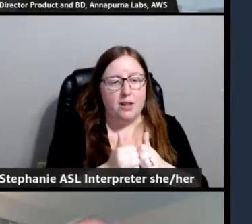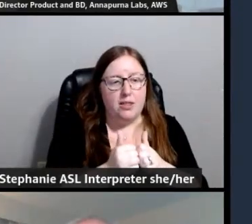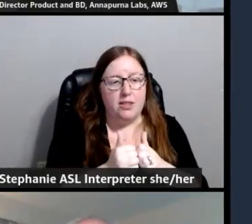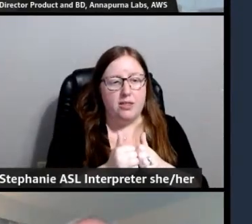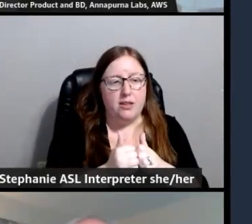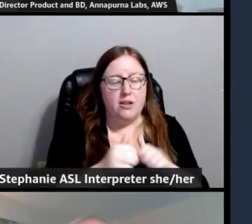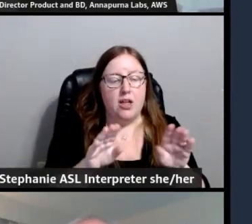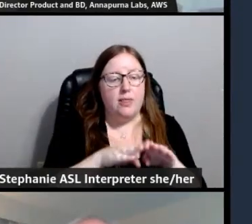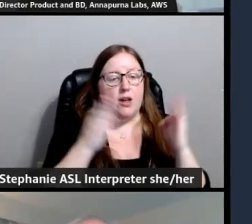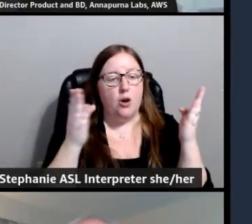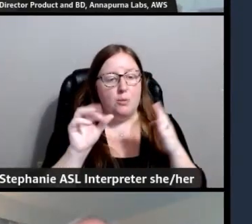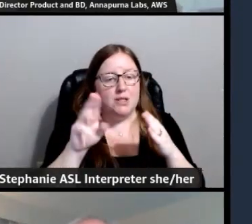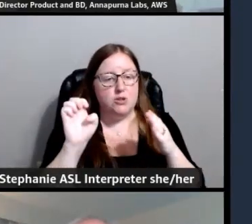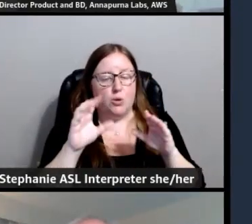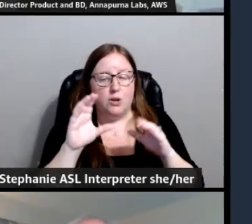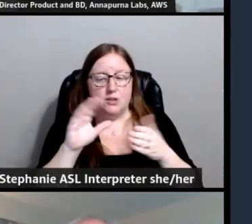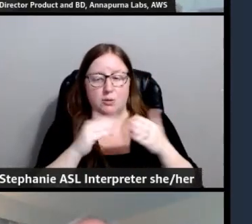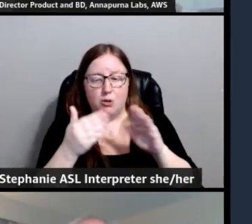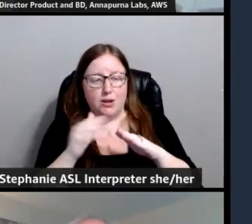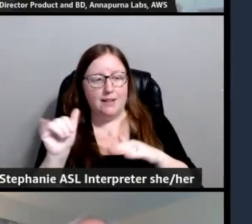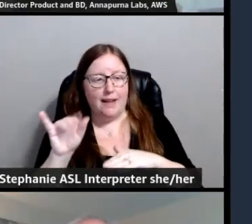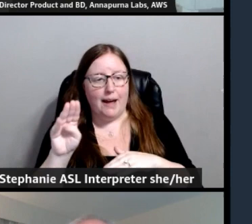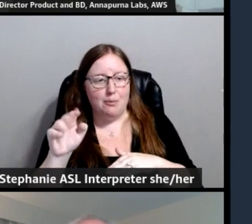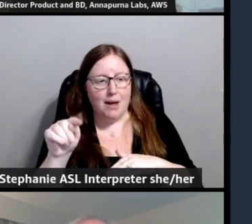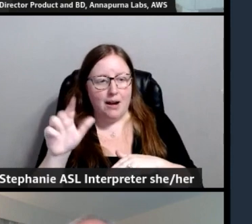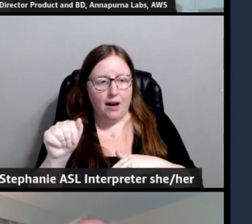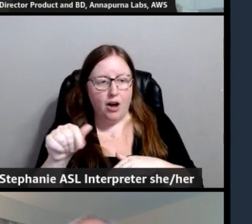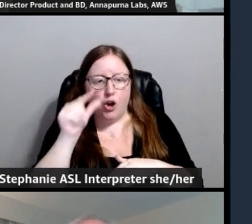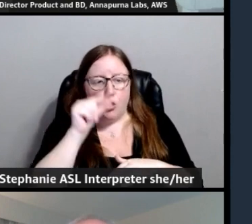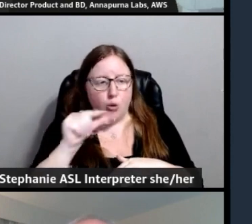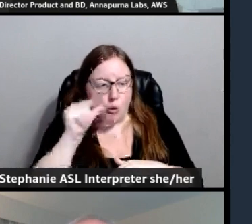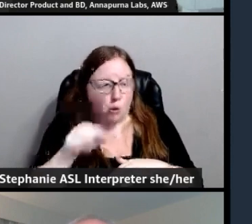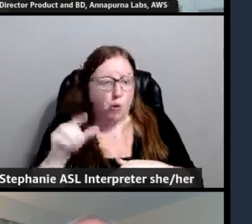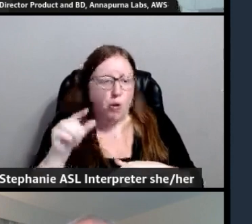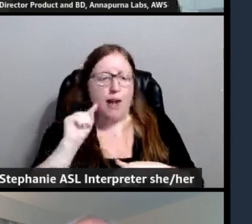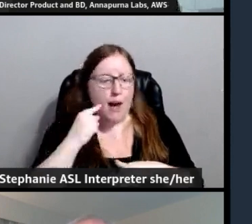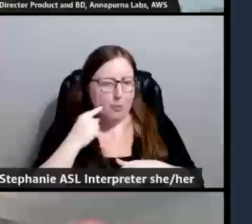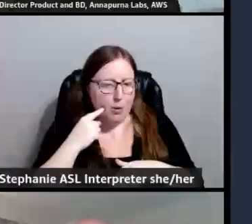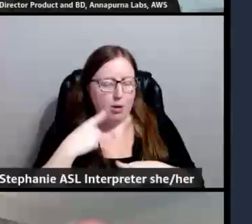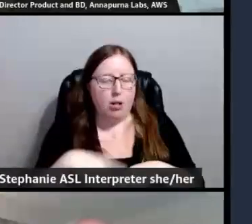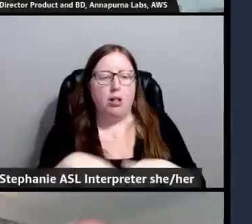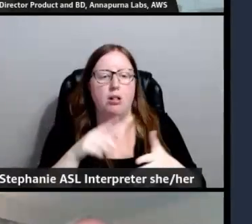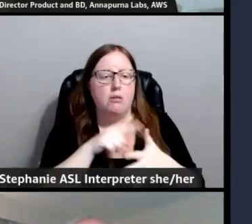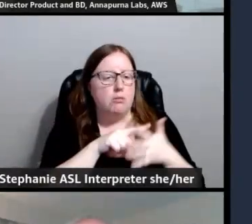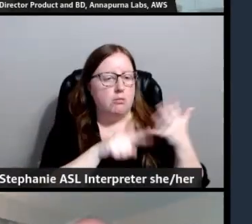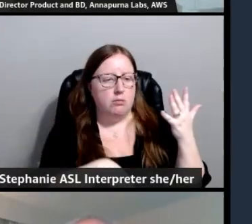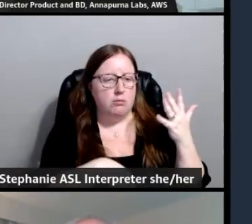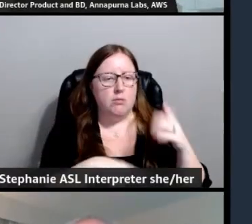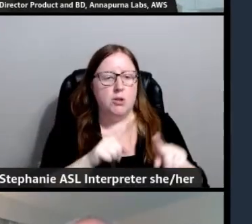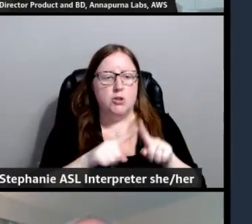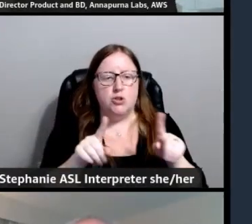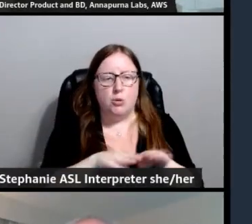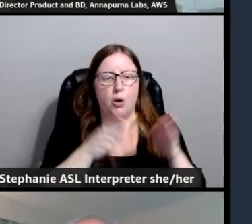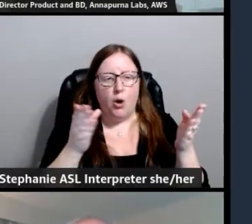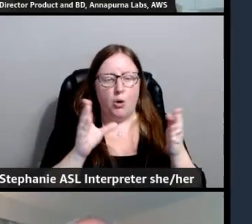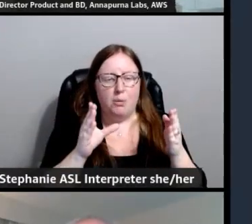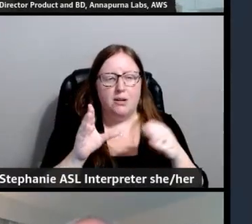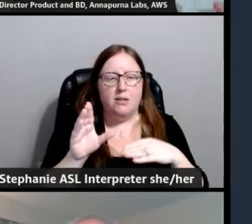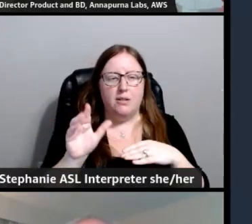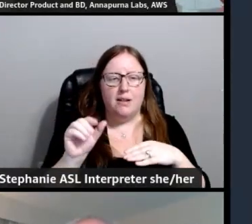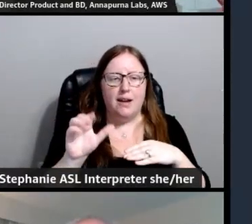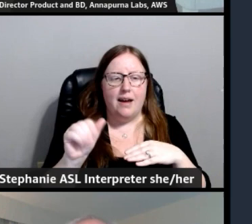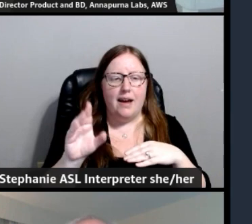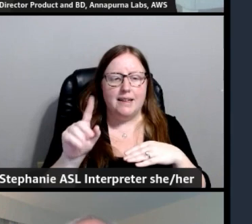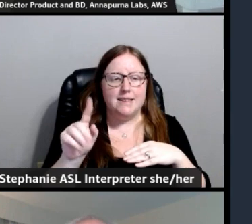source community and companies like Meta, Google, Apple into an open source project called OpenXLA.